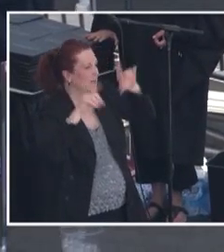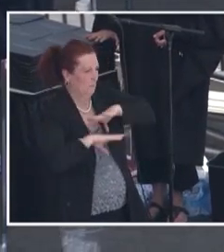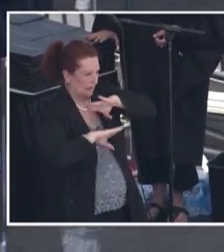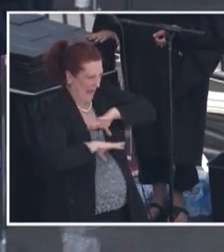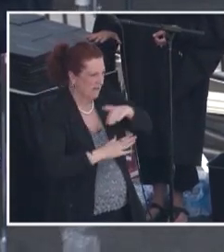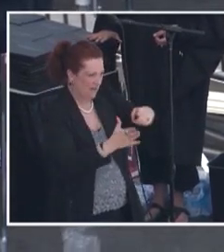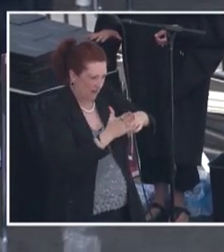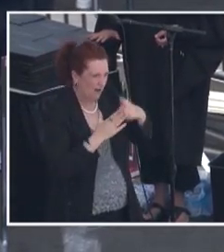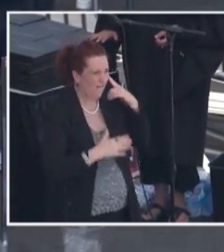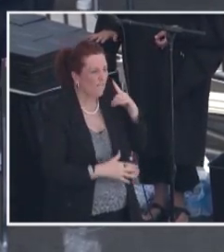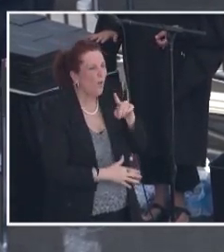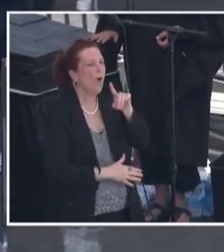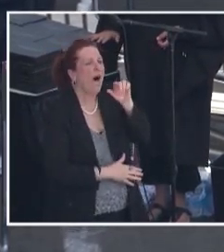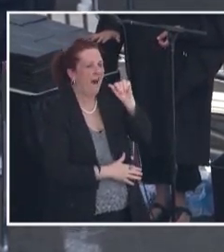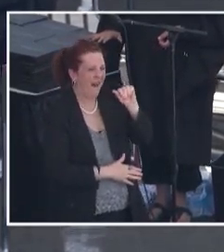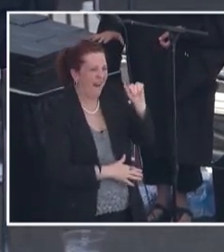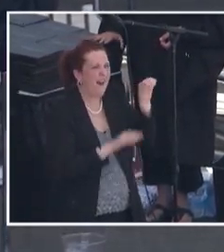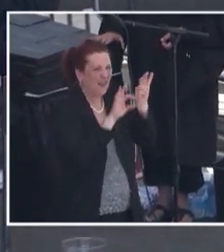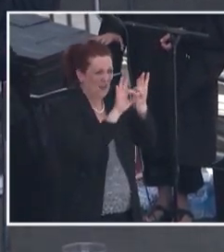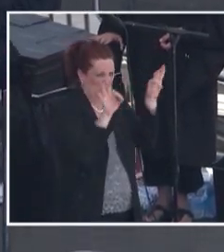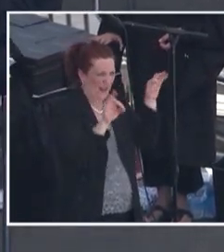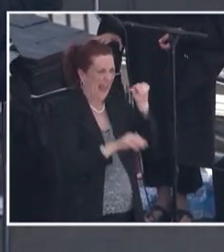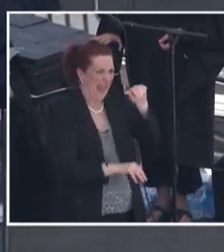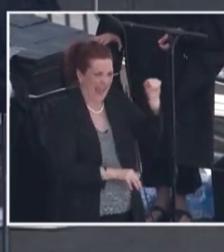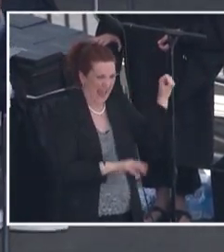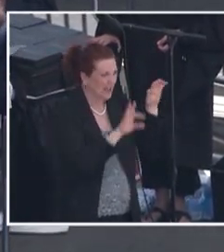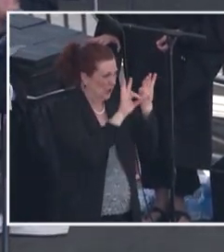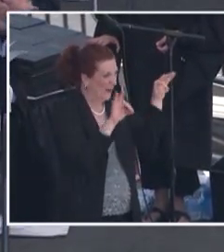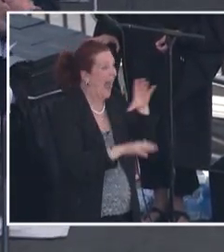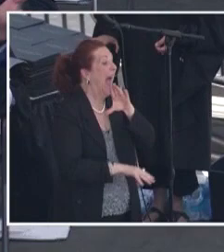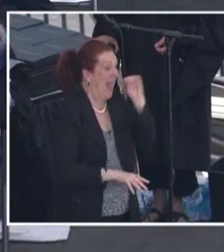degrees and certificate.